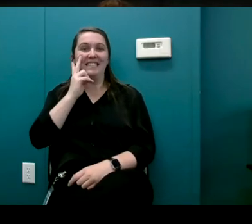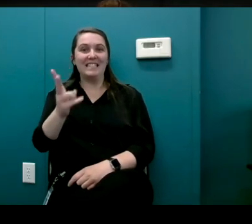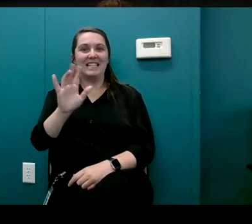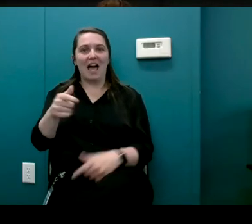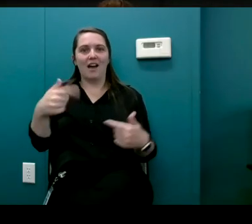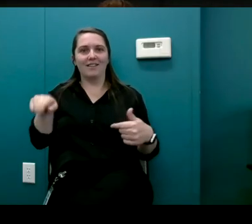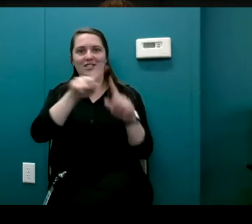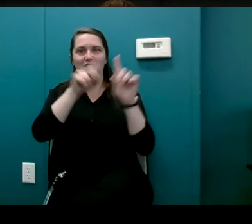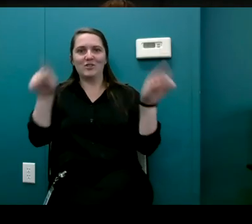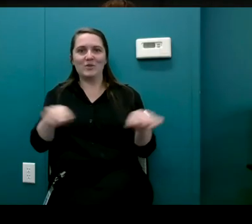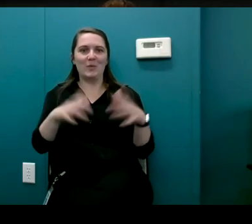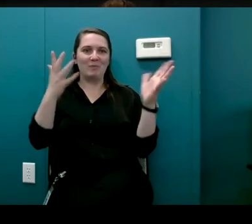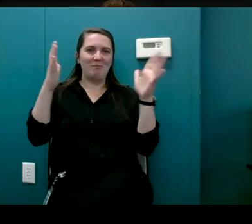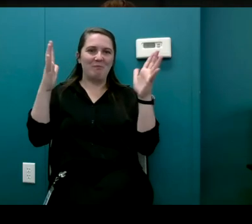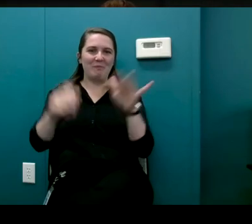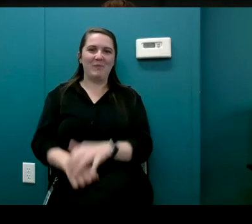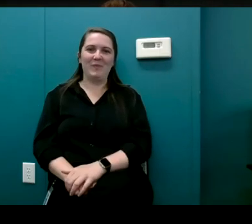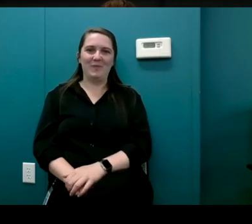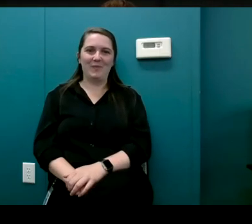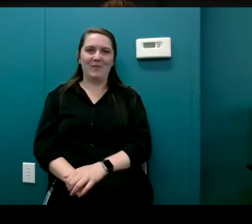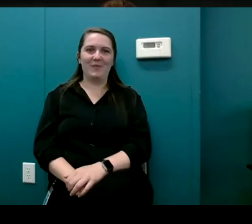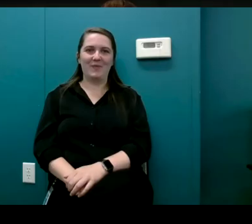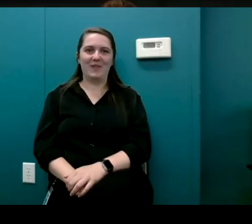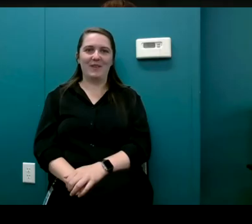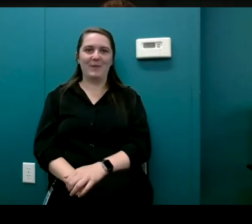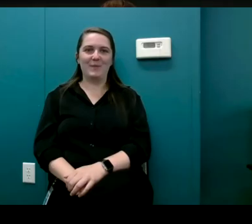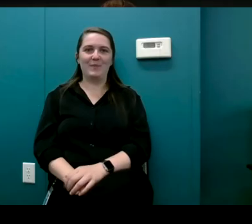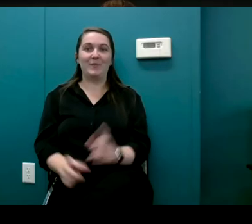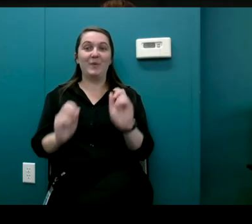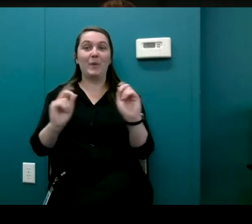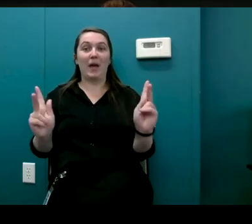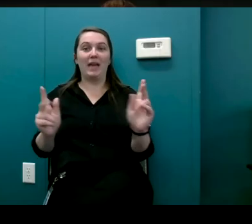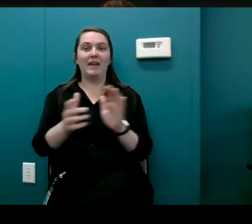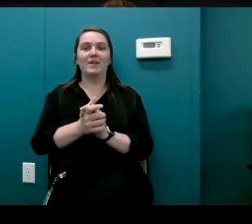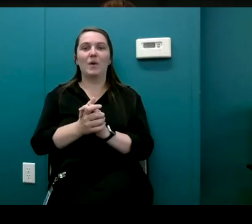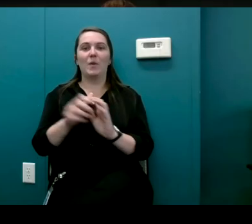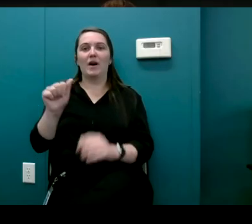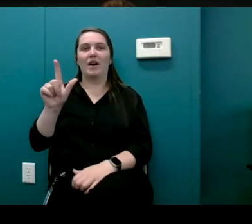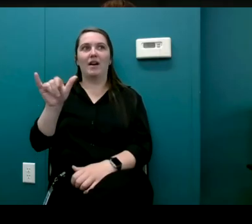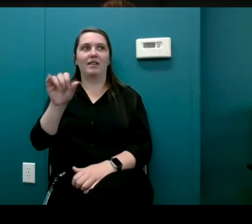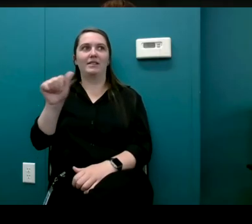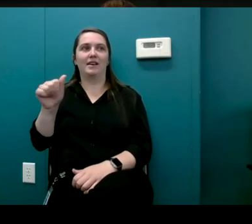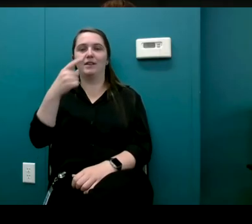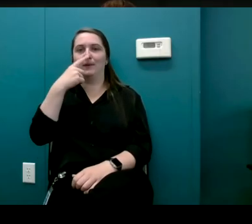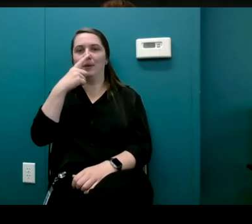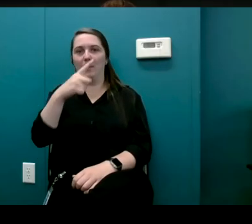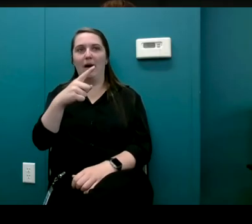guys. Way to go. Yeah. Go Elise. Okay, so Alyssa, can you do me a favor and make sure you